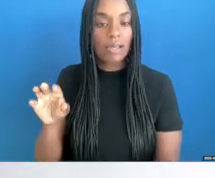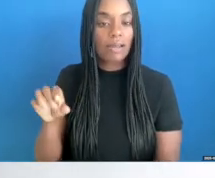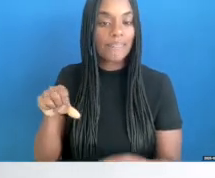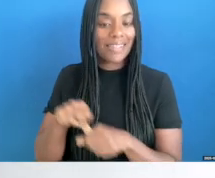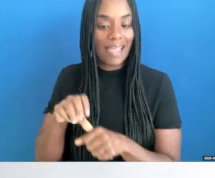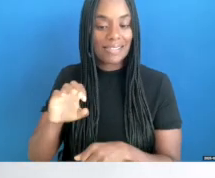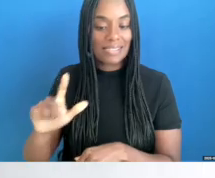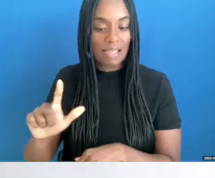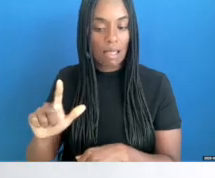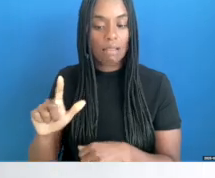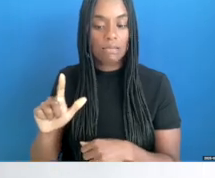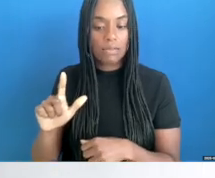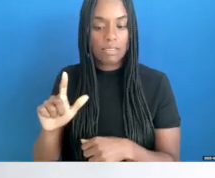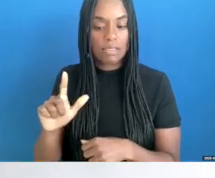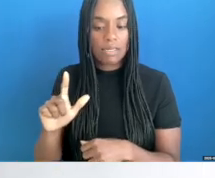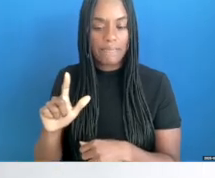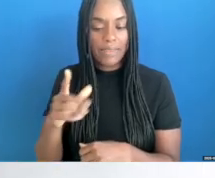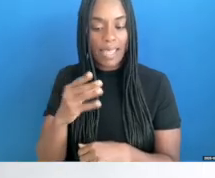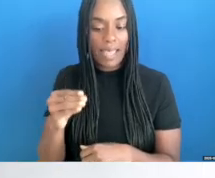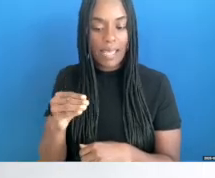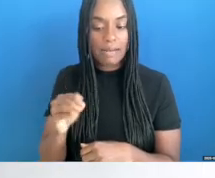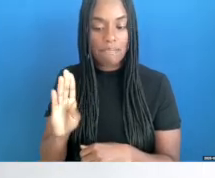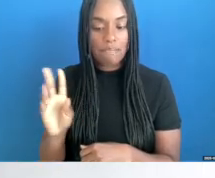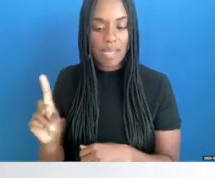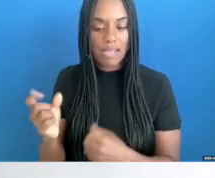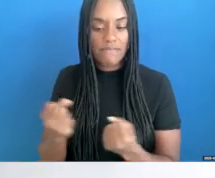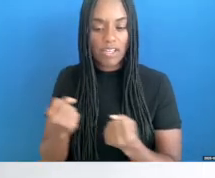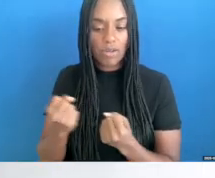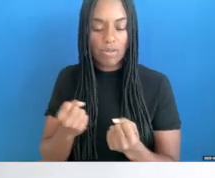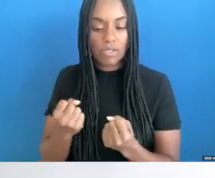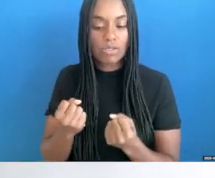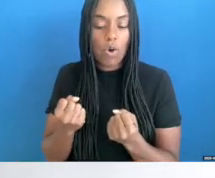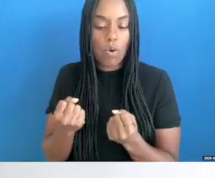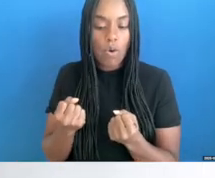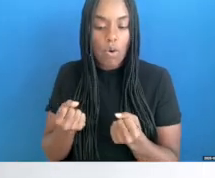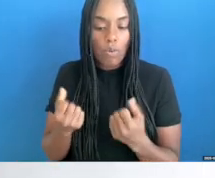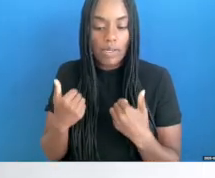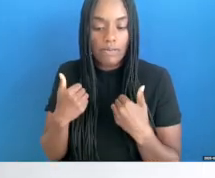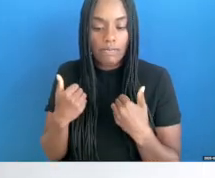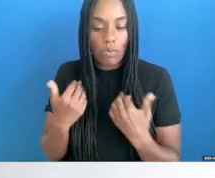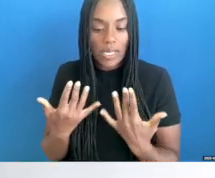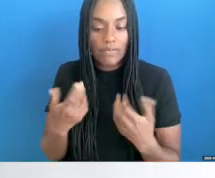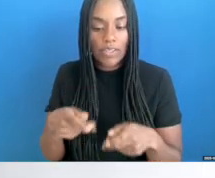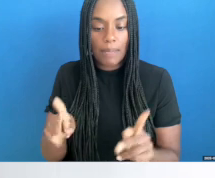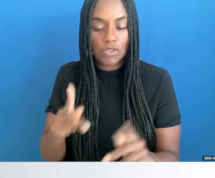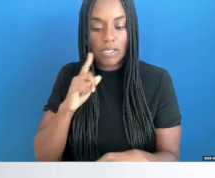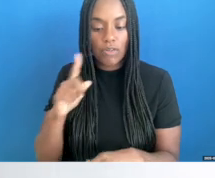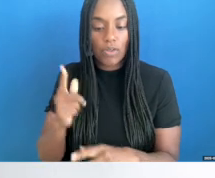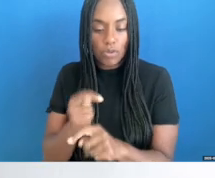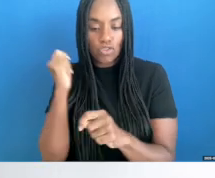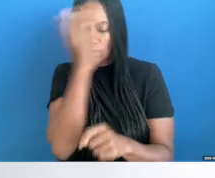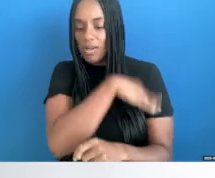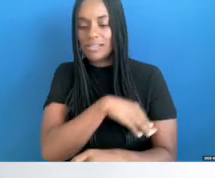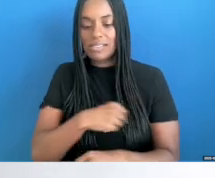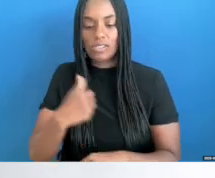give an opportunity for those fleets that have existing vouchers an opportunity to choose